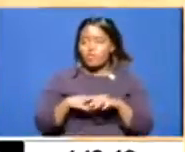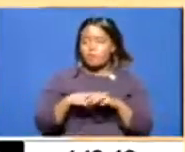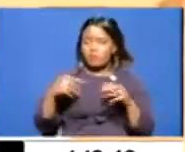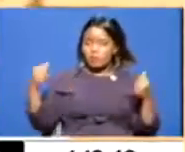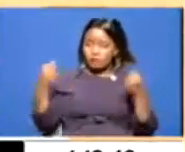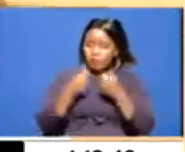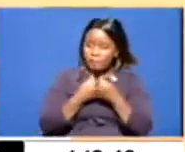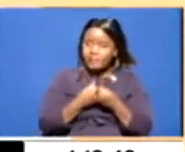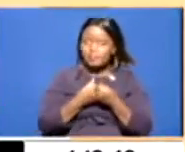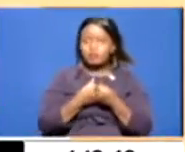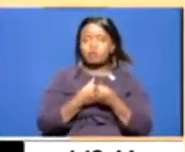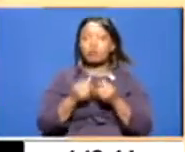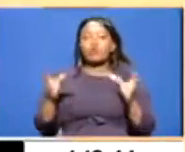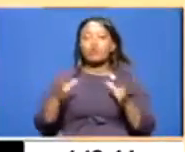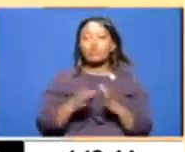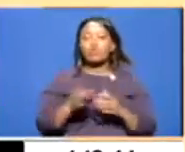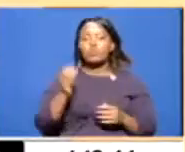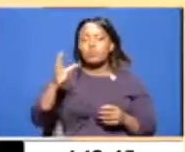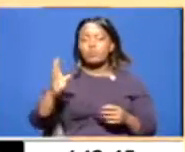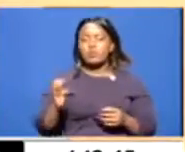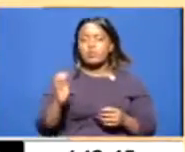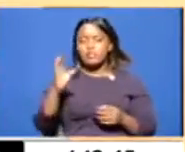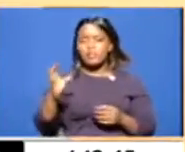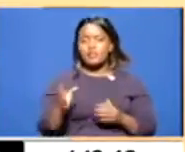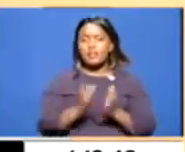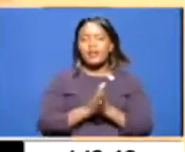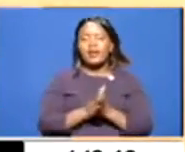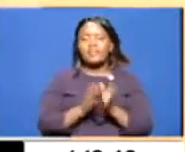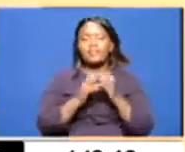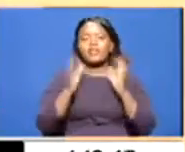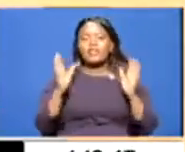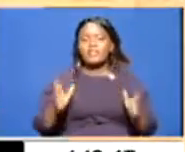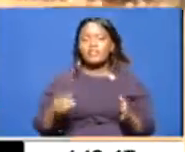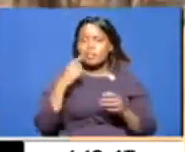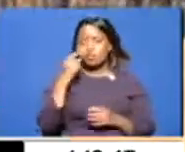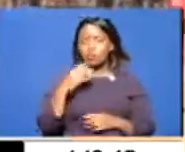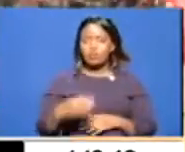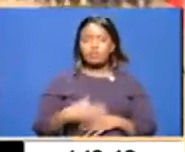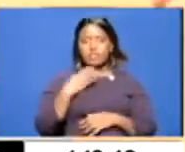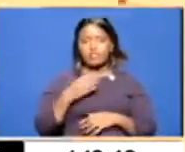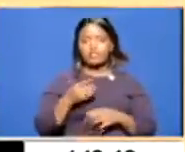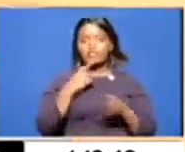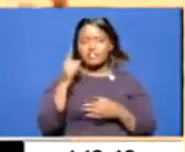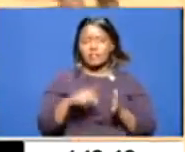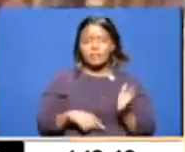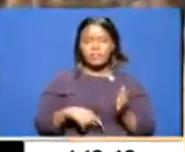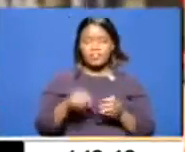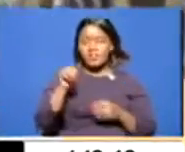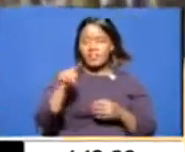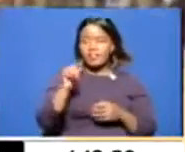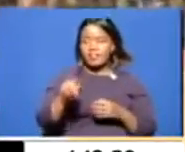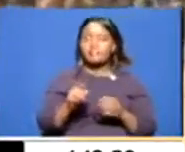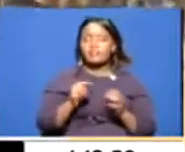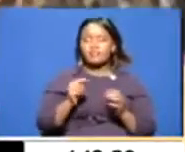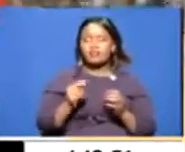AMAYA Triangle CEC Nyaguthi Wahome and a section of leaders who graced the soccer tournament said this was an activity that will be